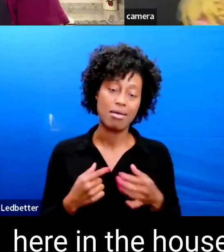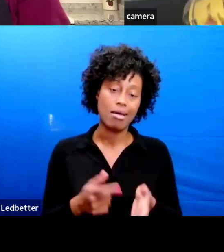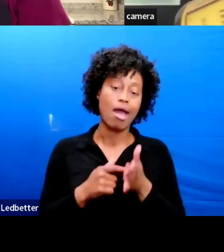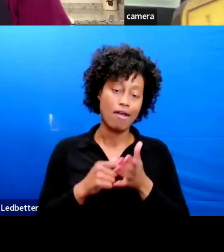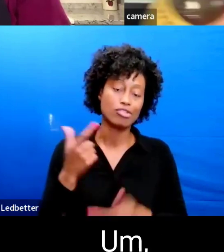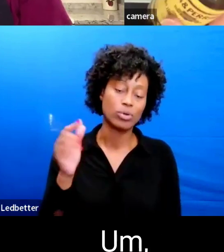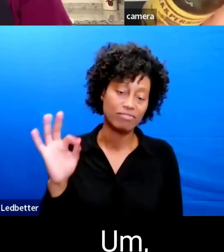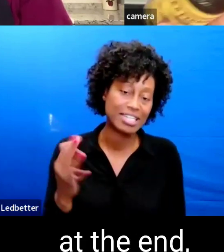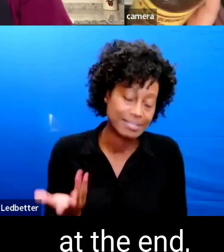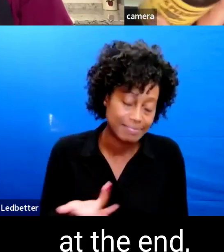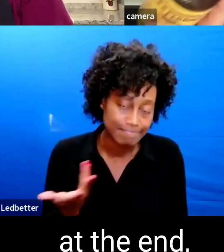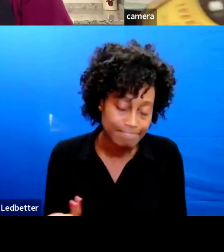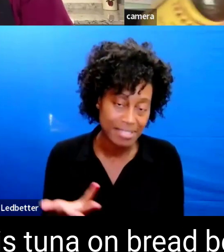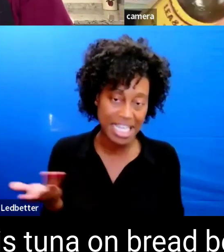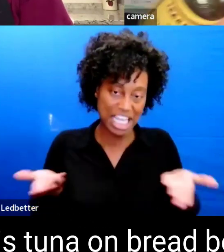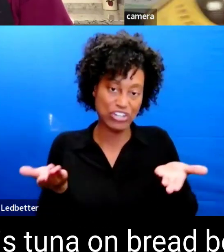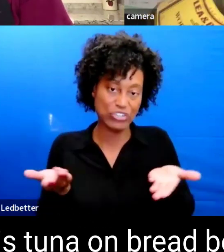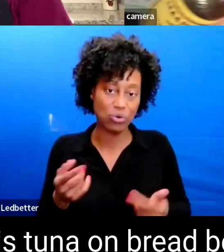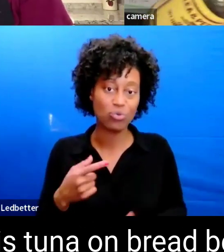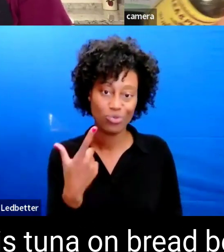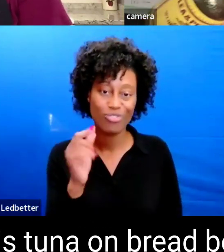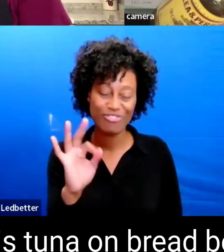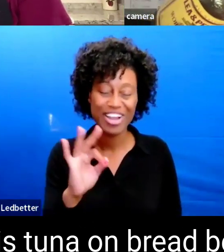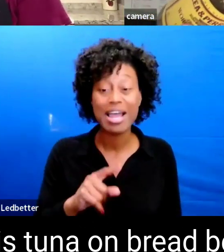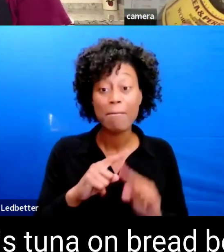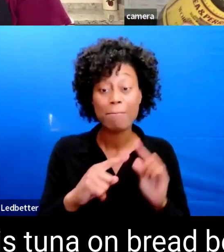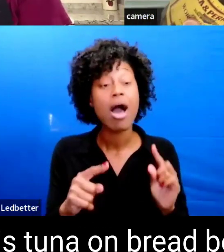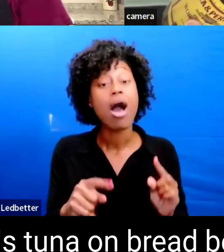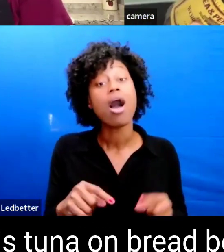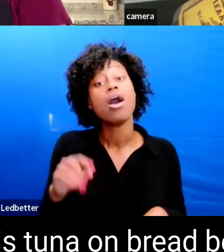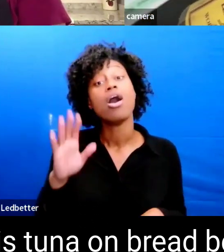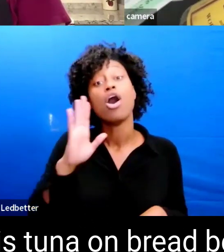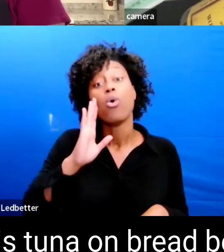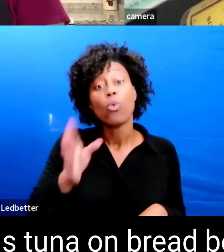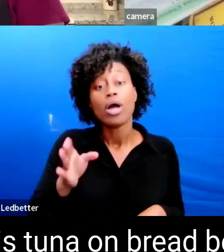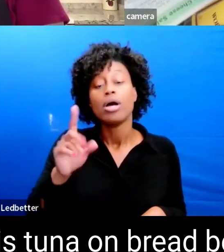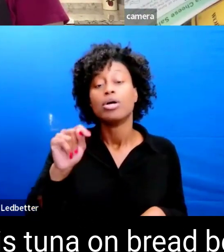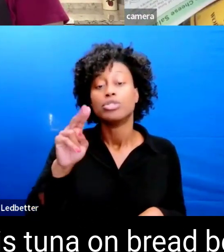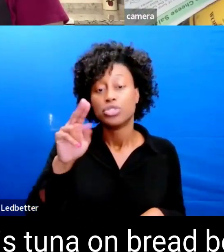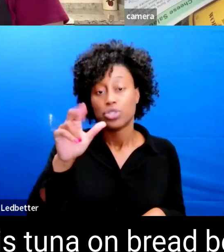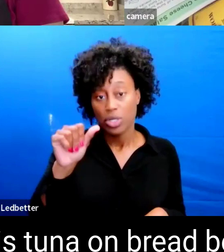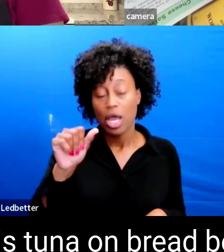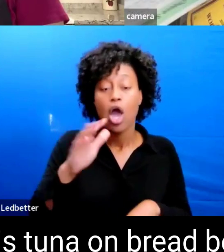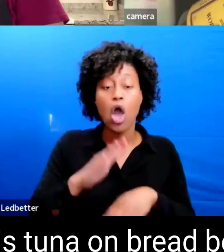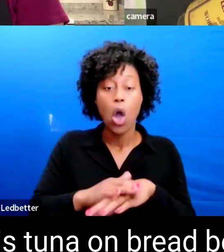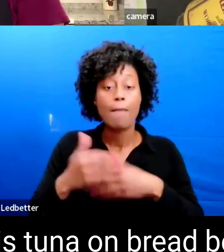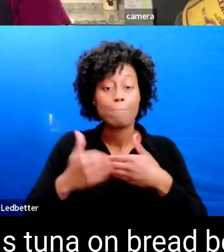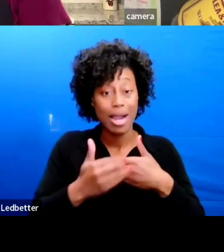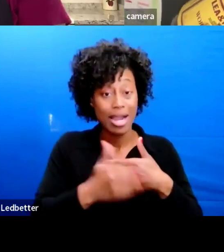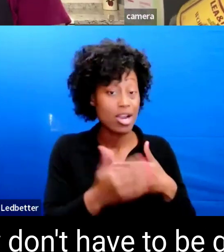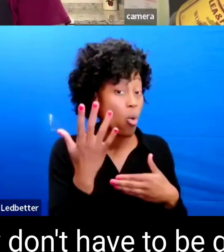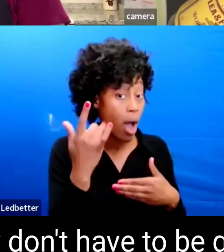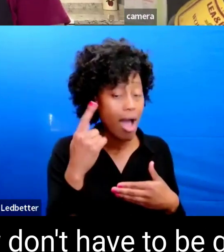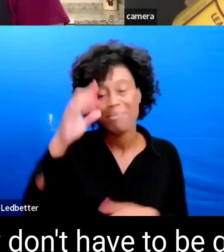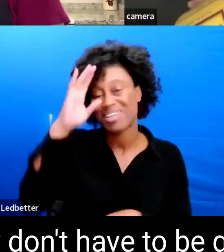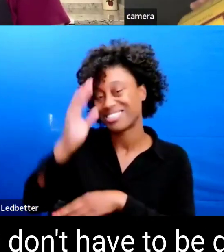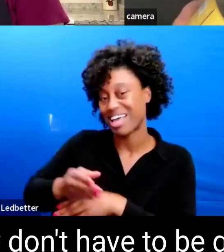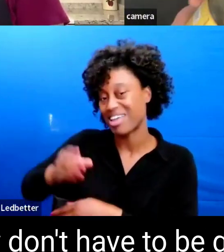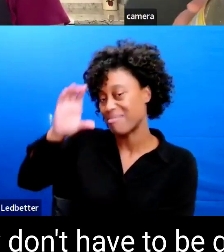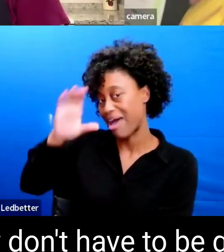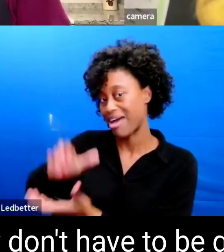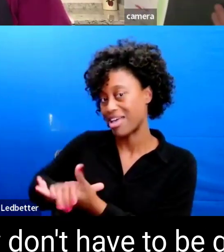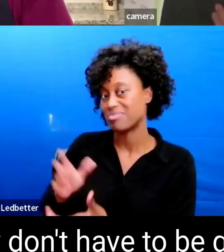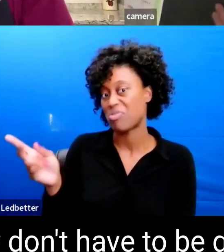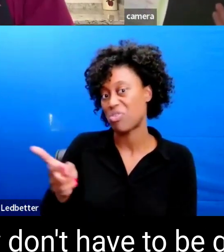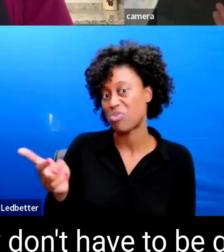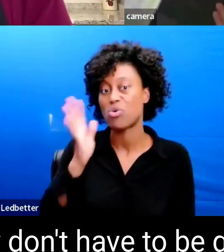house. At the end, we are putting this tuna on bread because my son and my husband are going to eat it, and